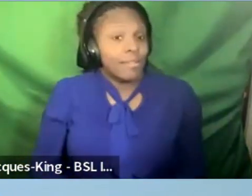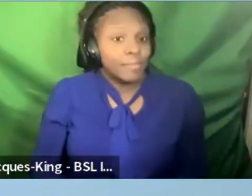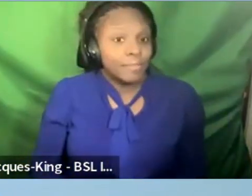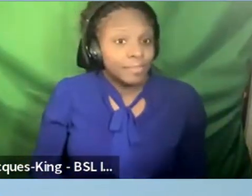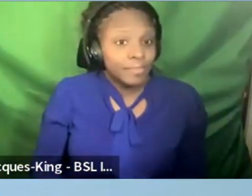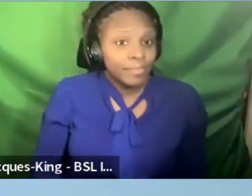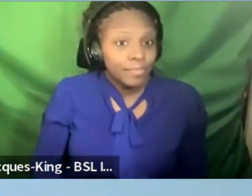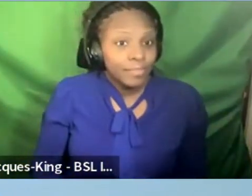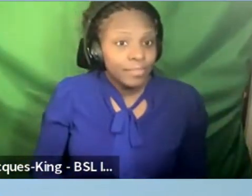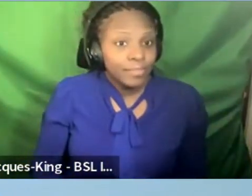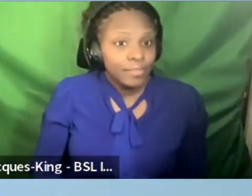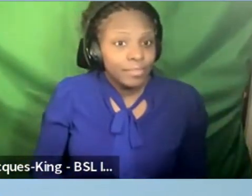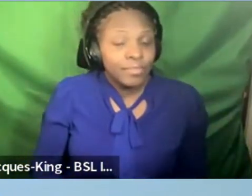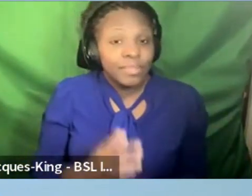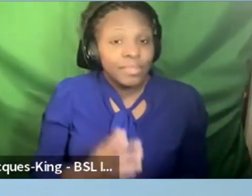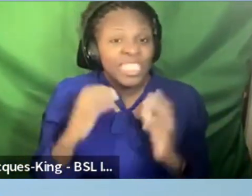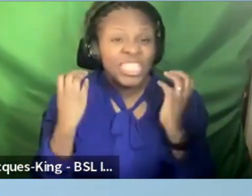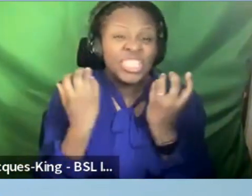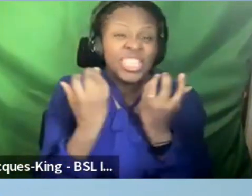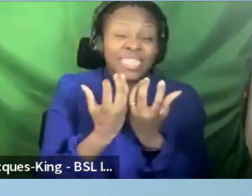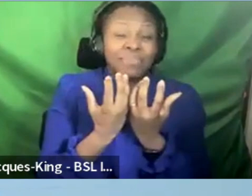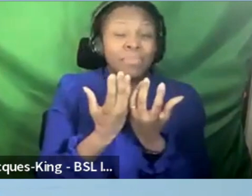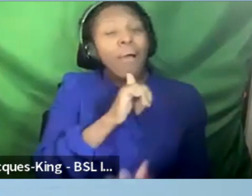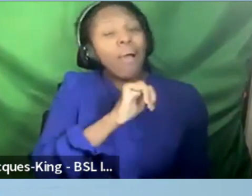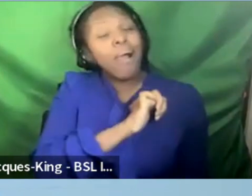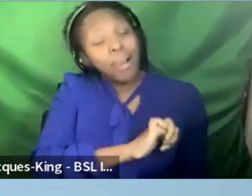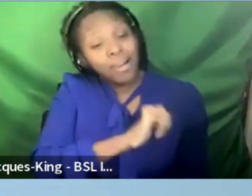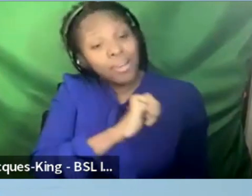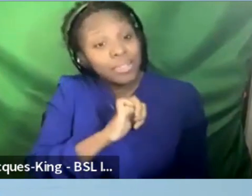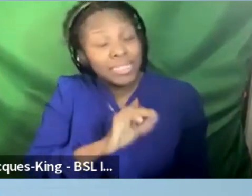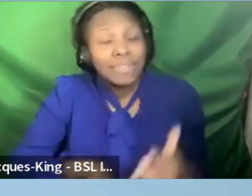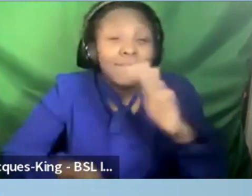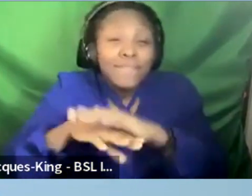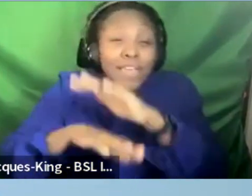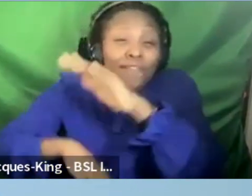story. We would find it.